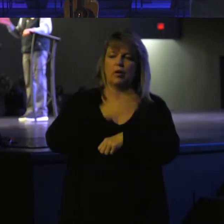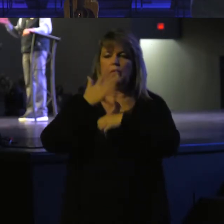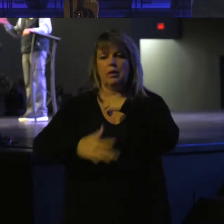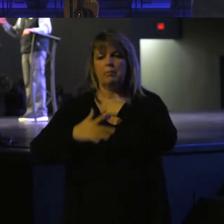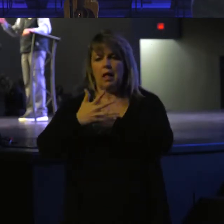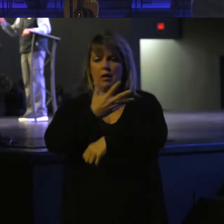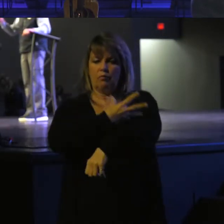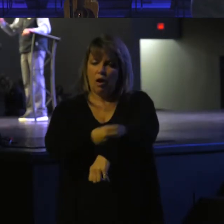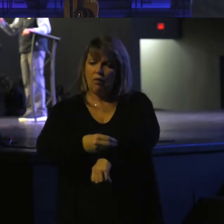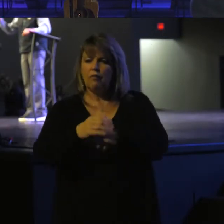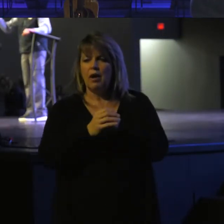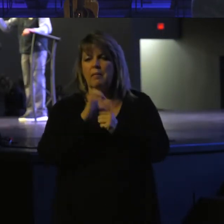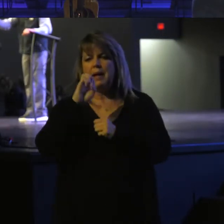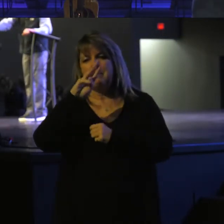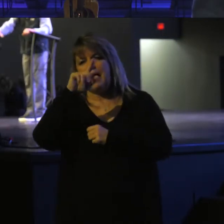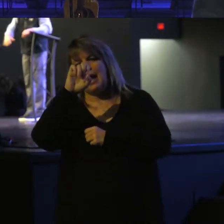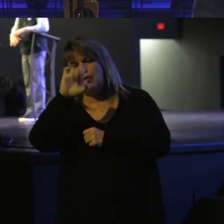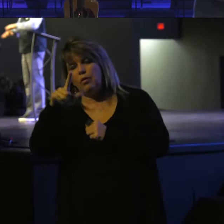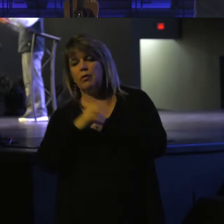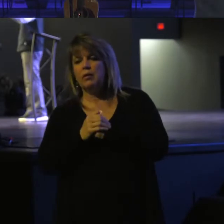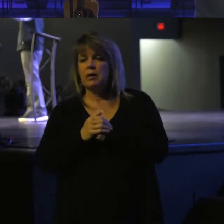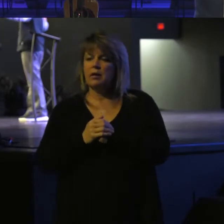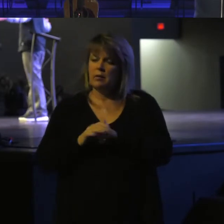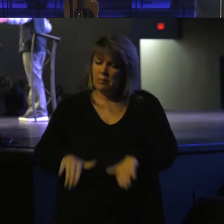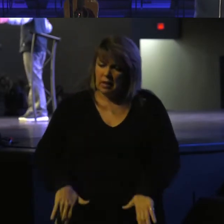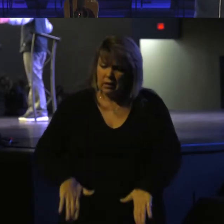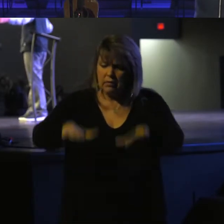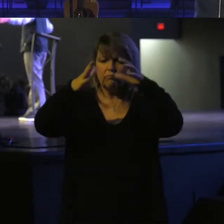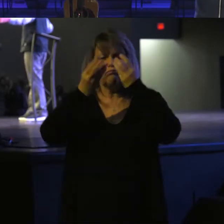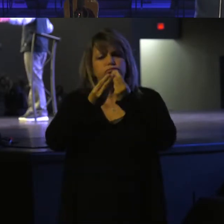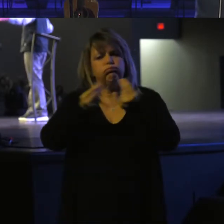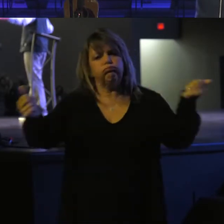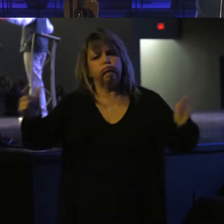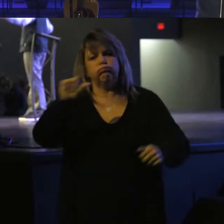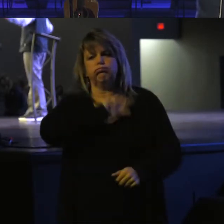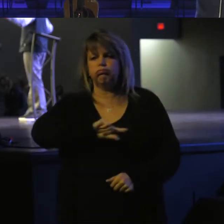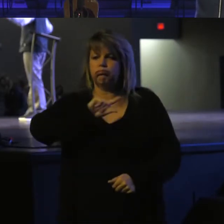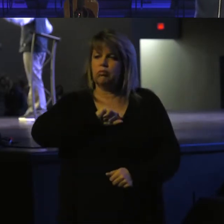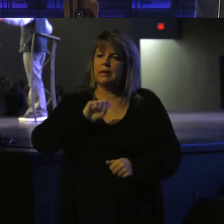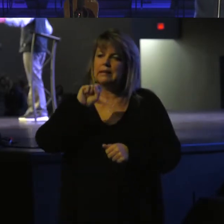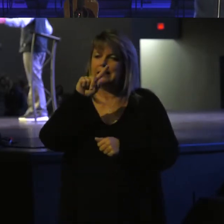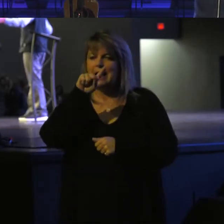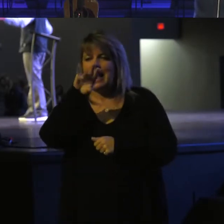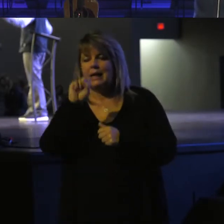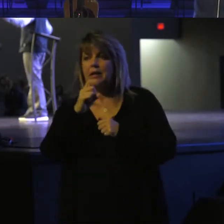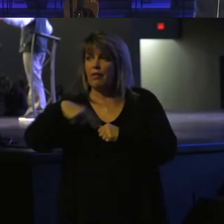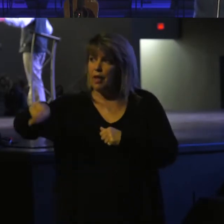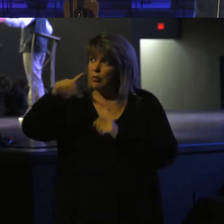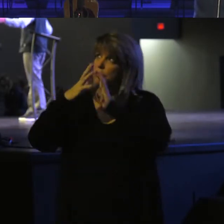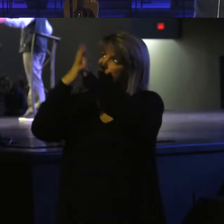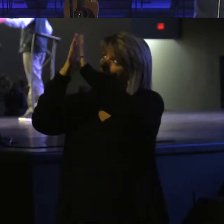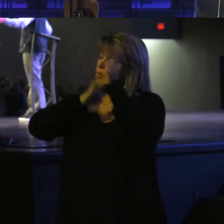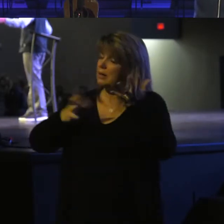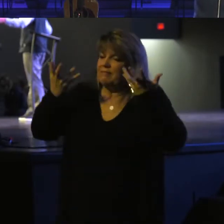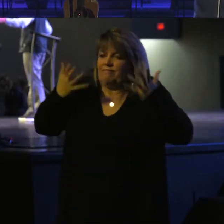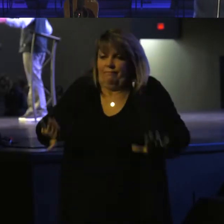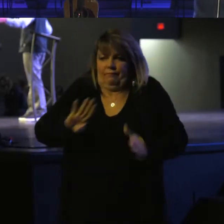veins, and sinners plunged beneath that flood lose all their guilty stains. Those who are in Christ have been